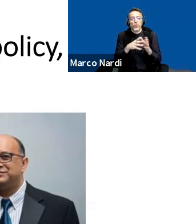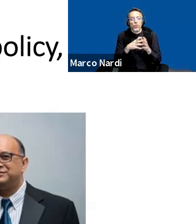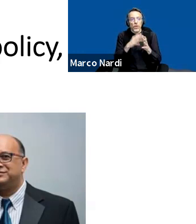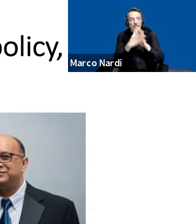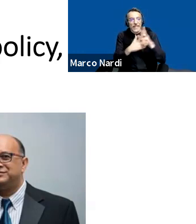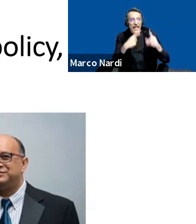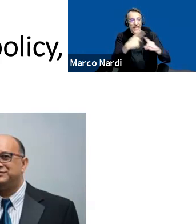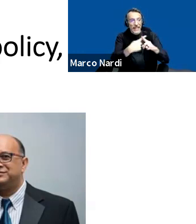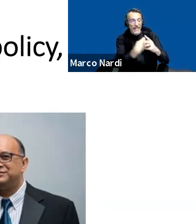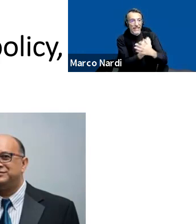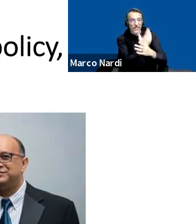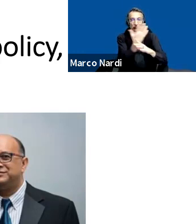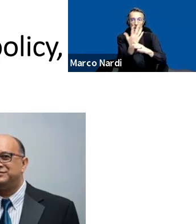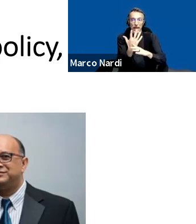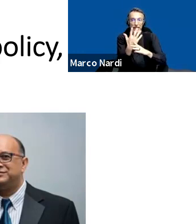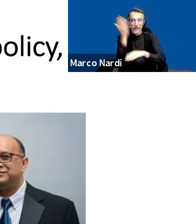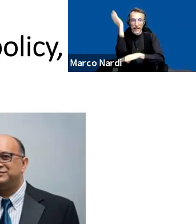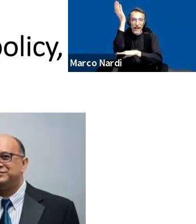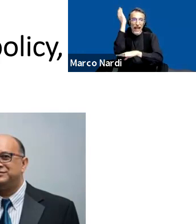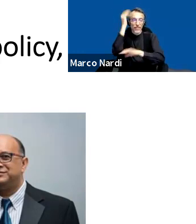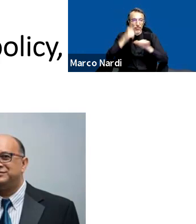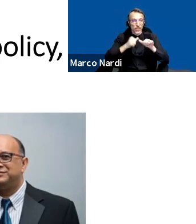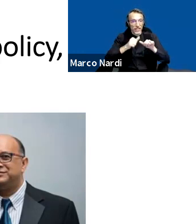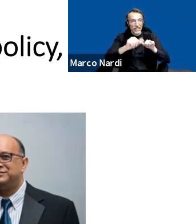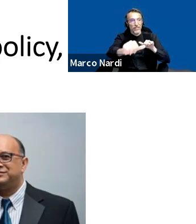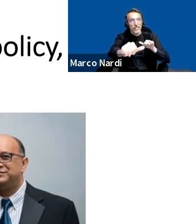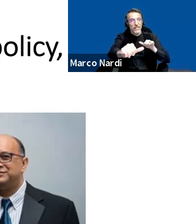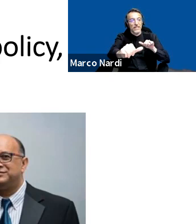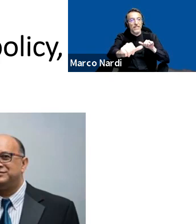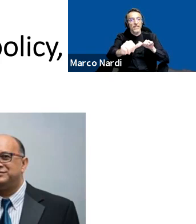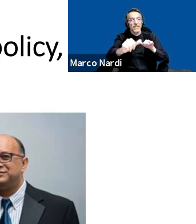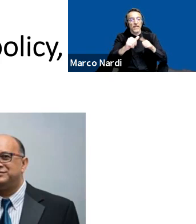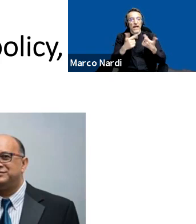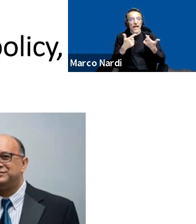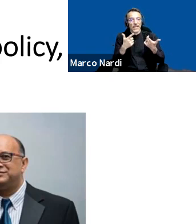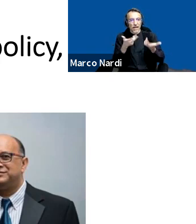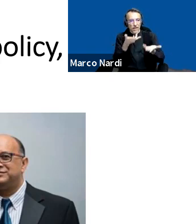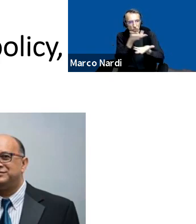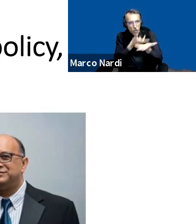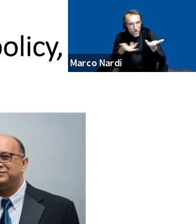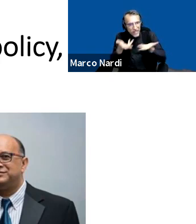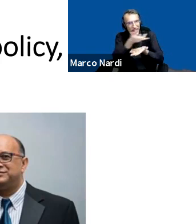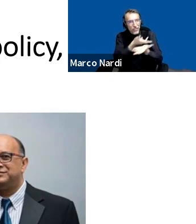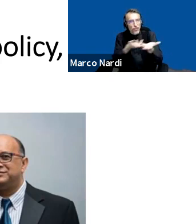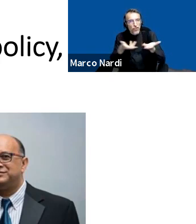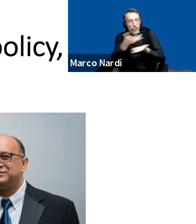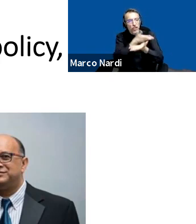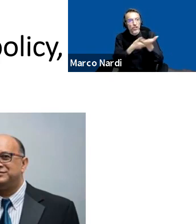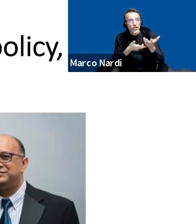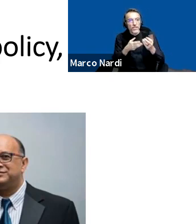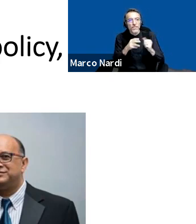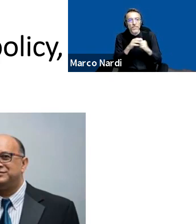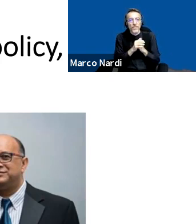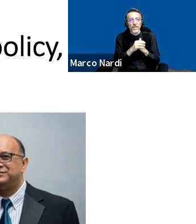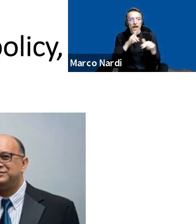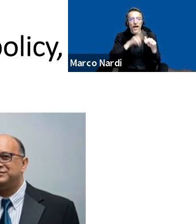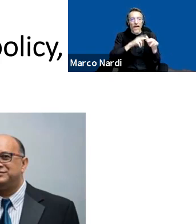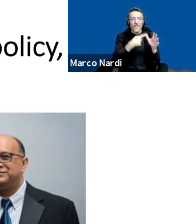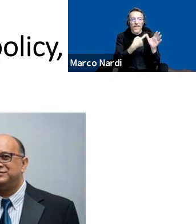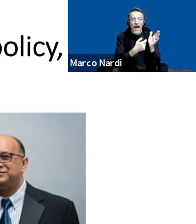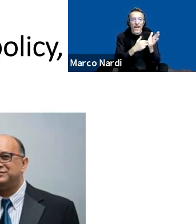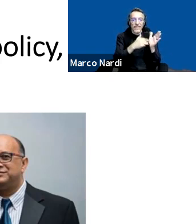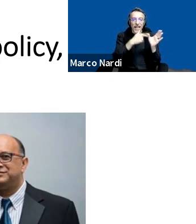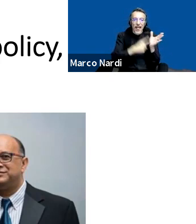Sussex Development Lecture series is a conversation between Fazl Rizvi,